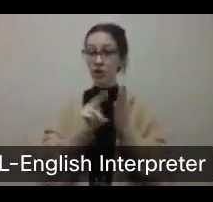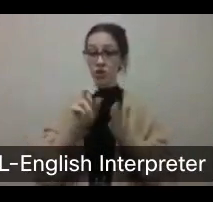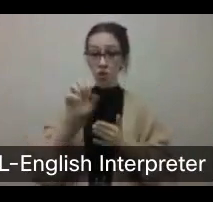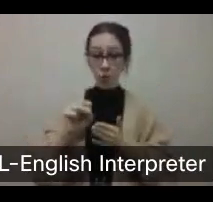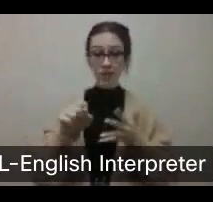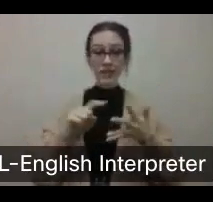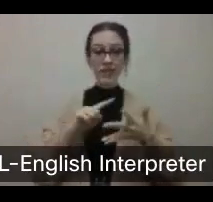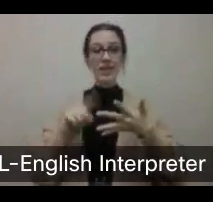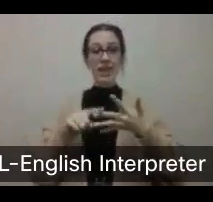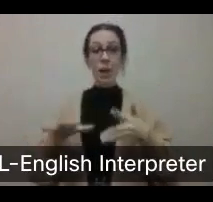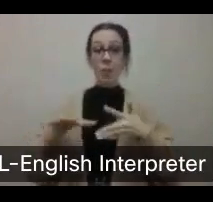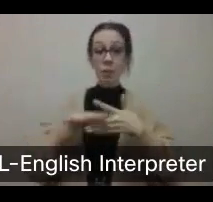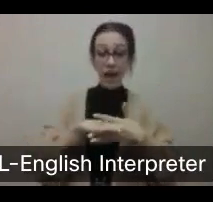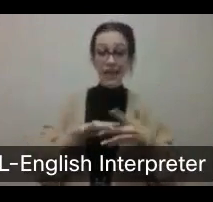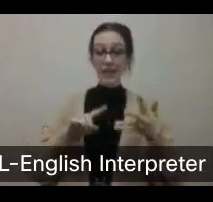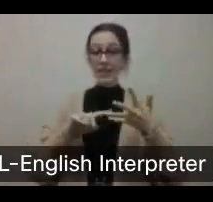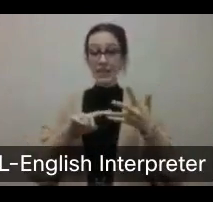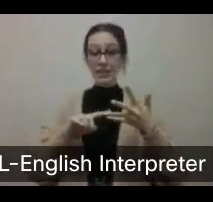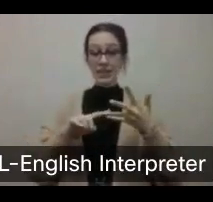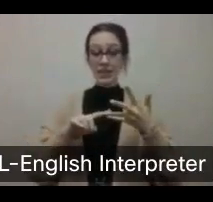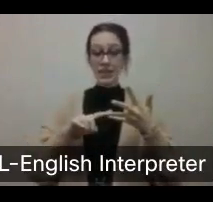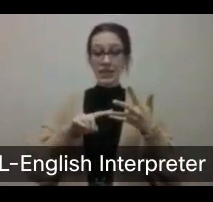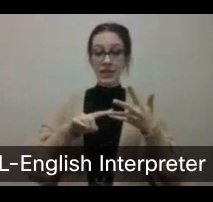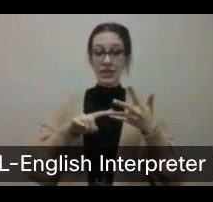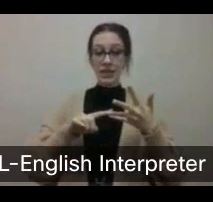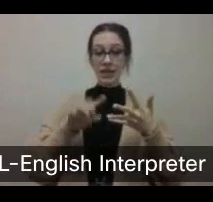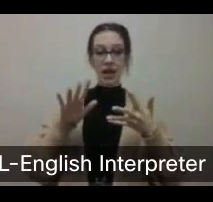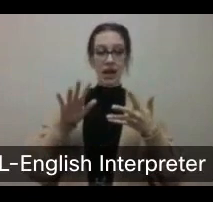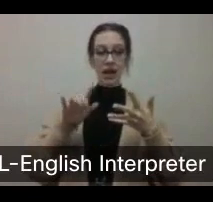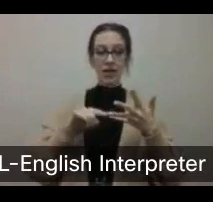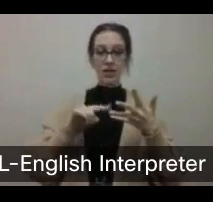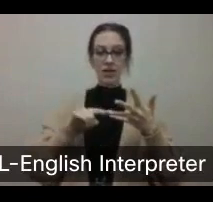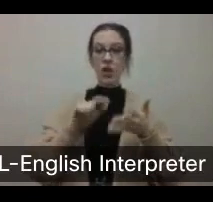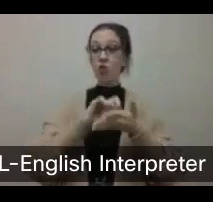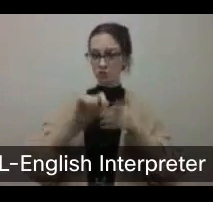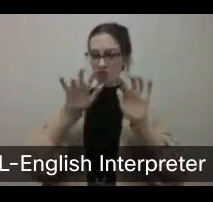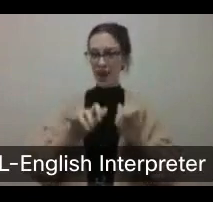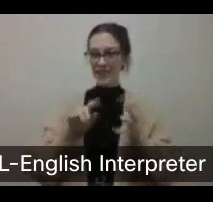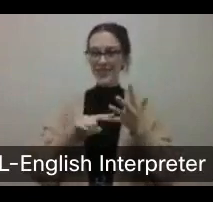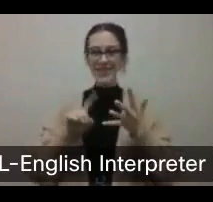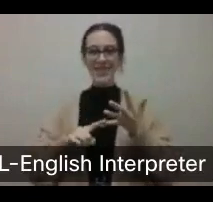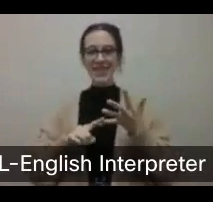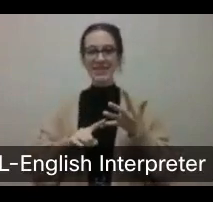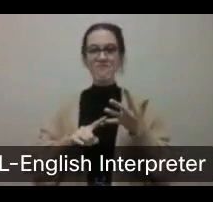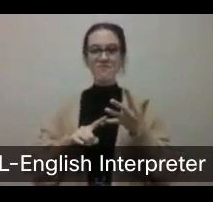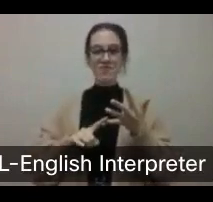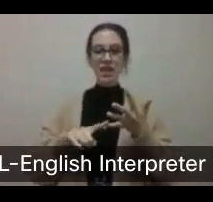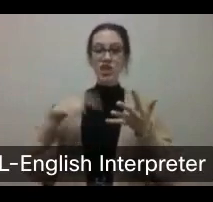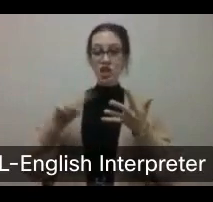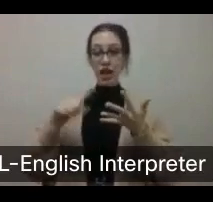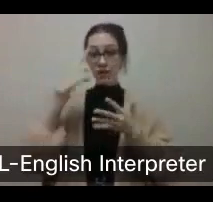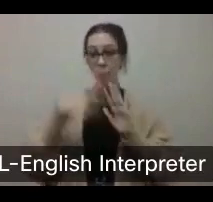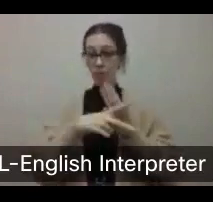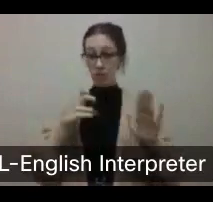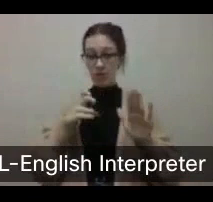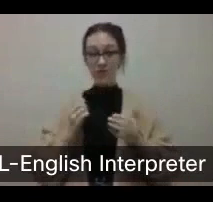All right, thank you for joining me today. If you want more information about our services and our supports at the Academic Success Center, you can locate us online